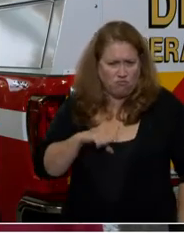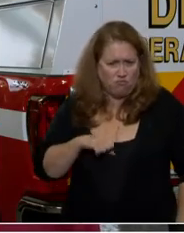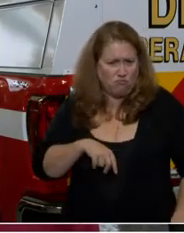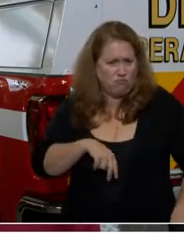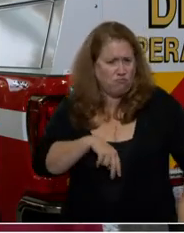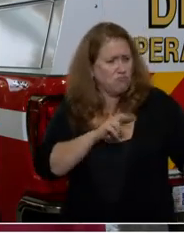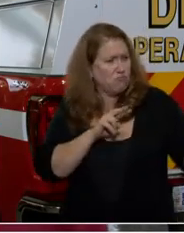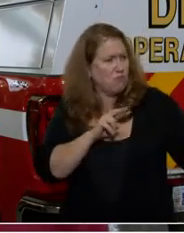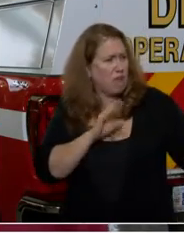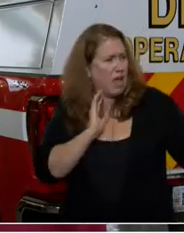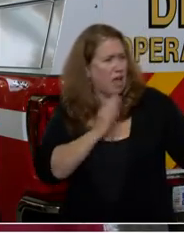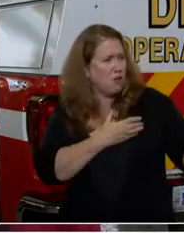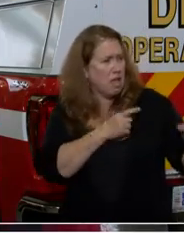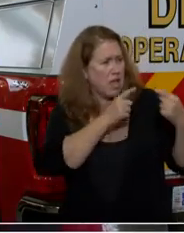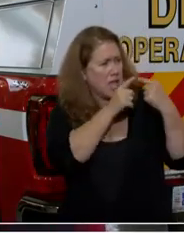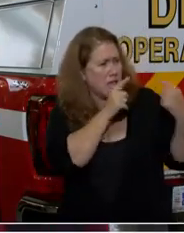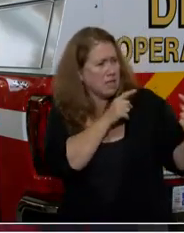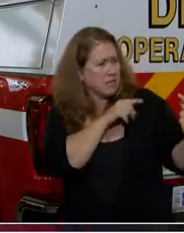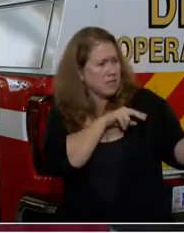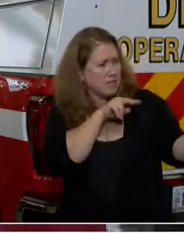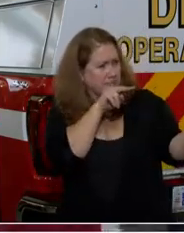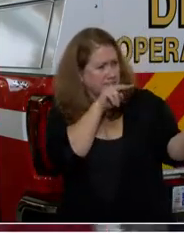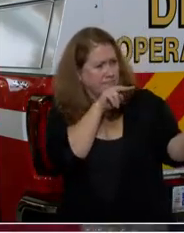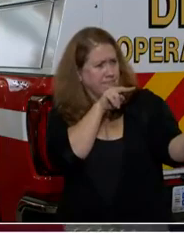and humanity. Thank you.